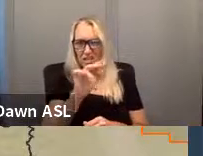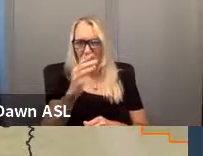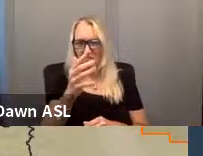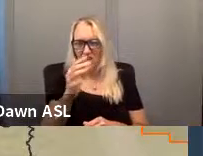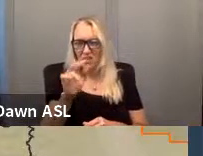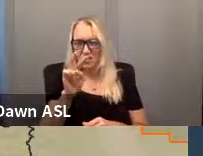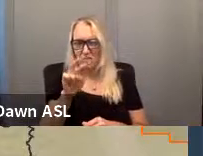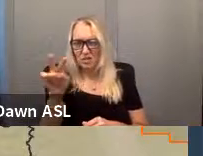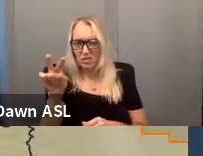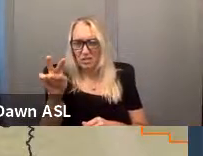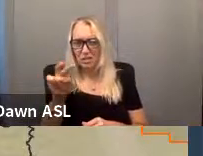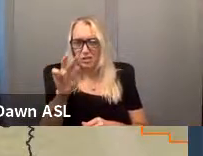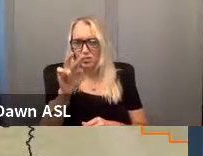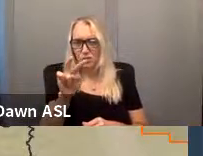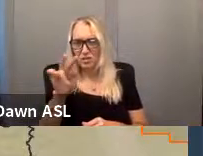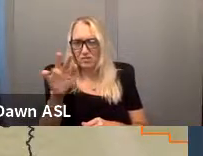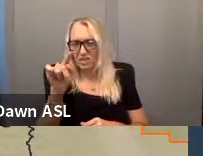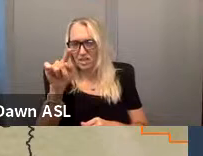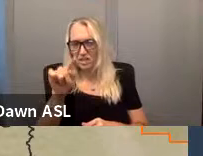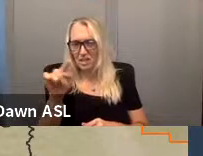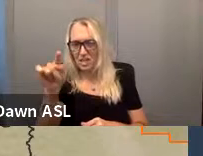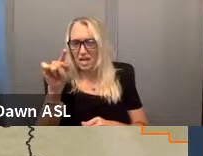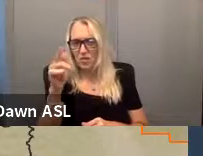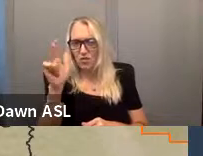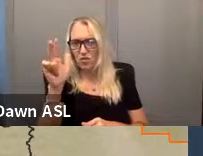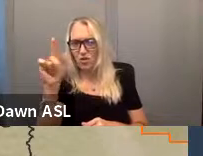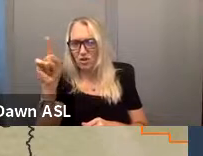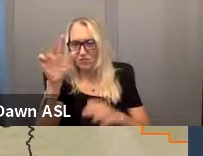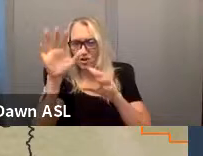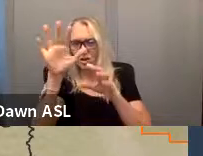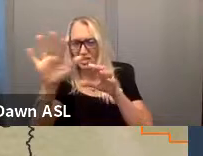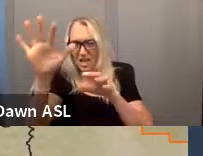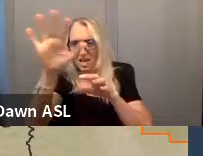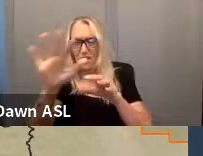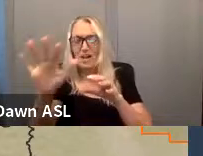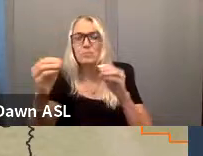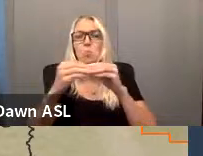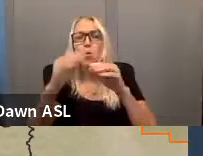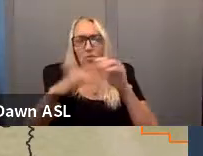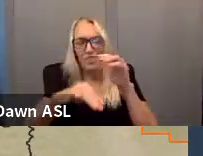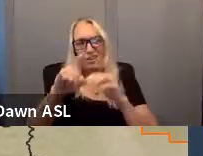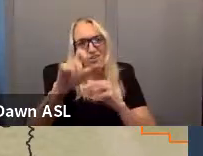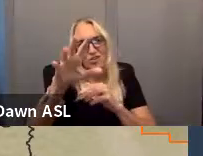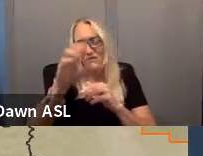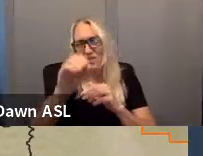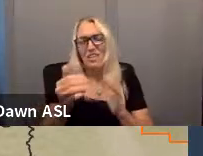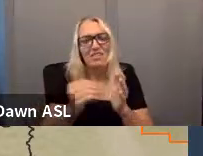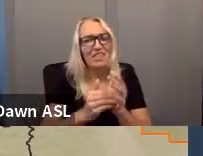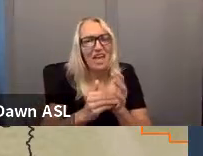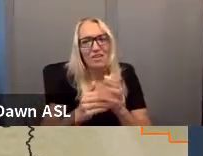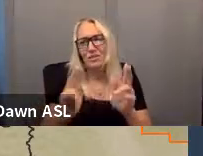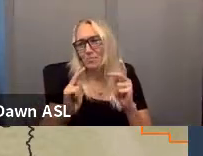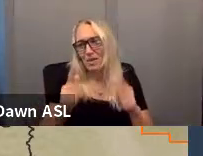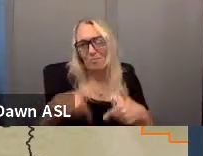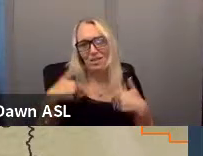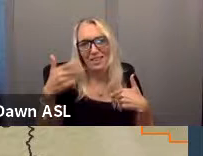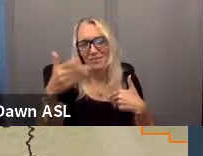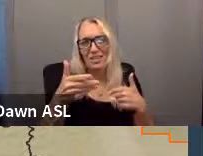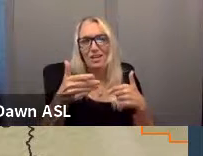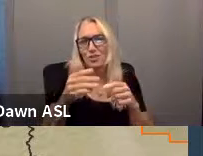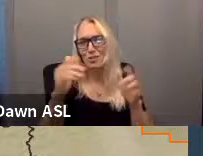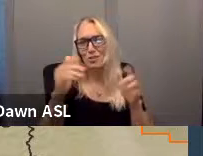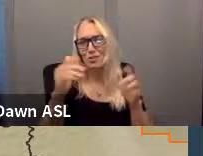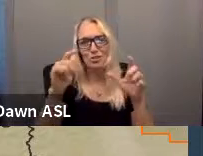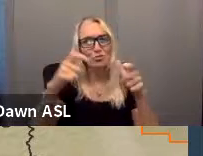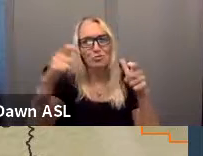22nd, 25th, and 31st have more than the 157,000 residents in the district. So they will need to give